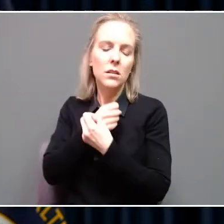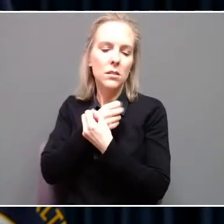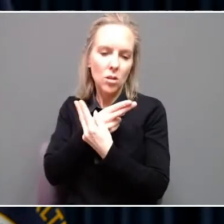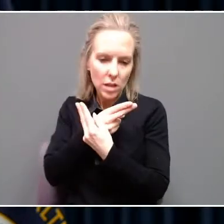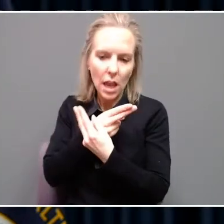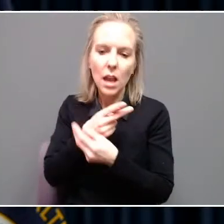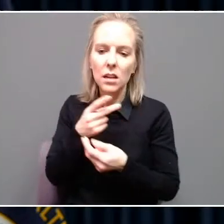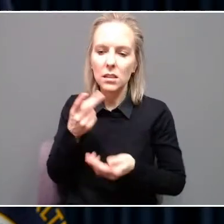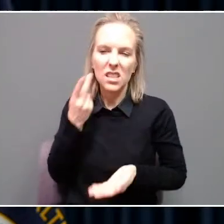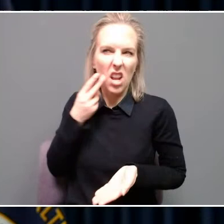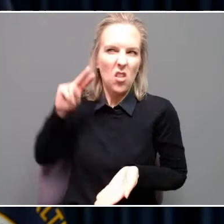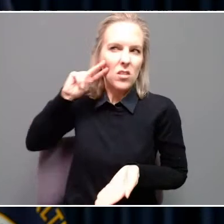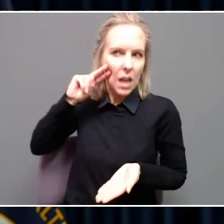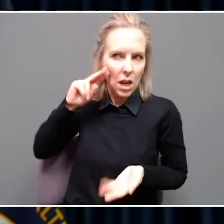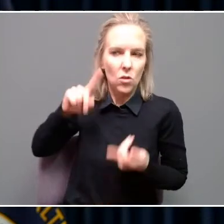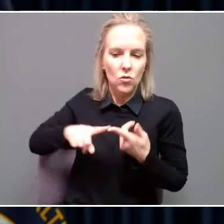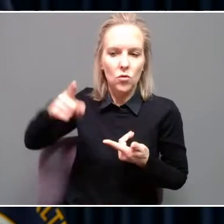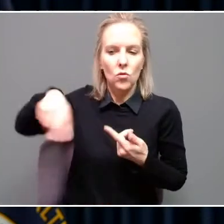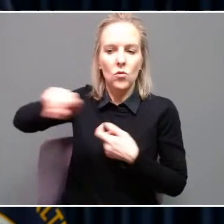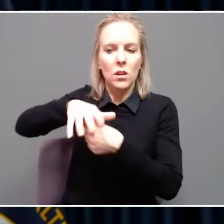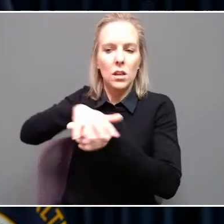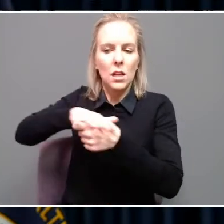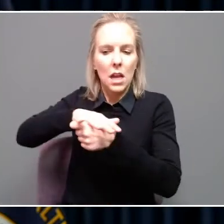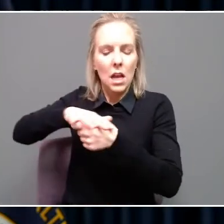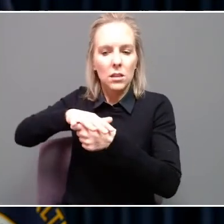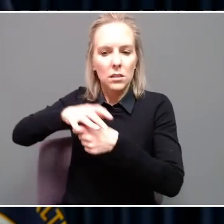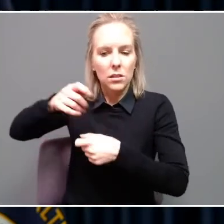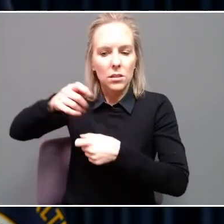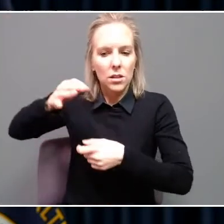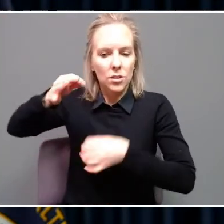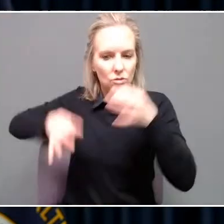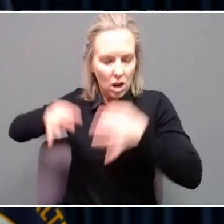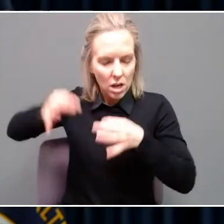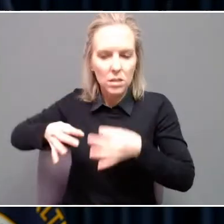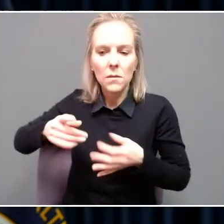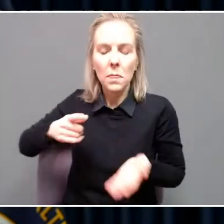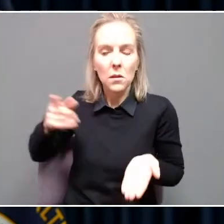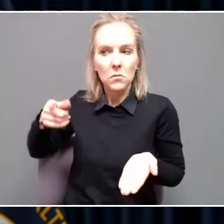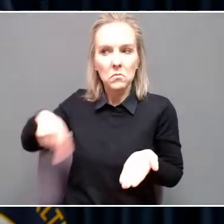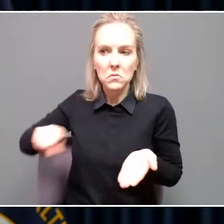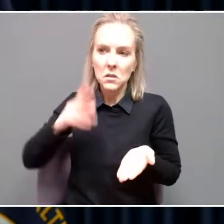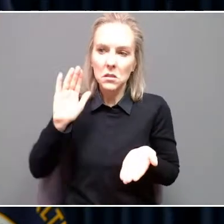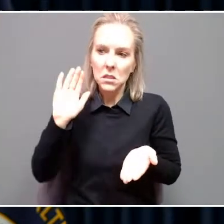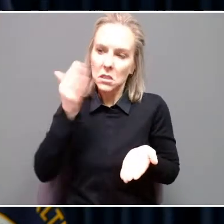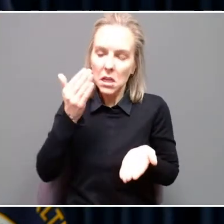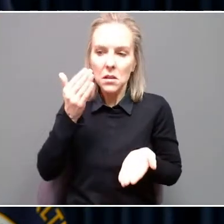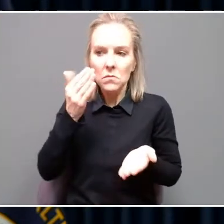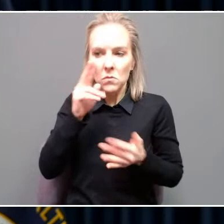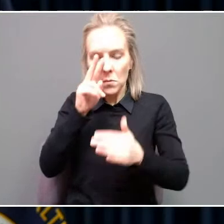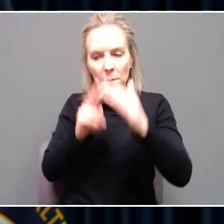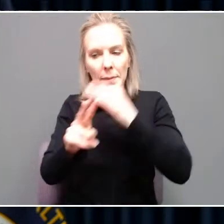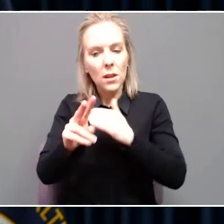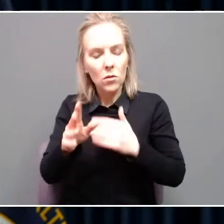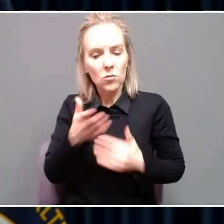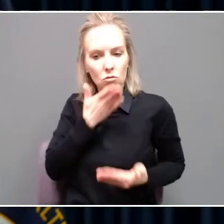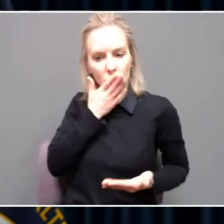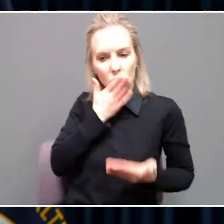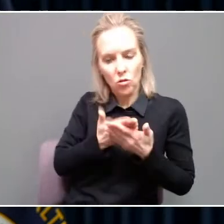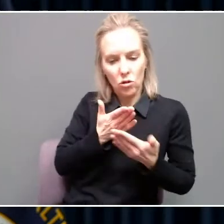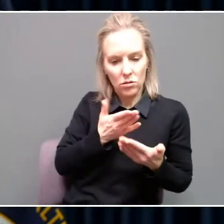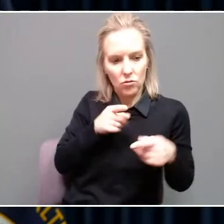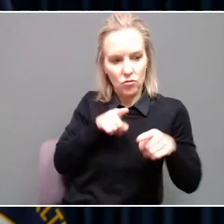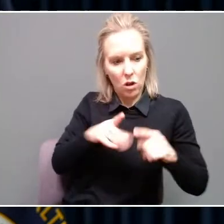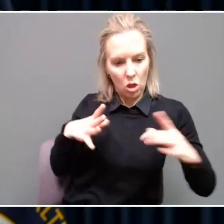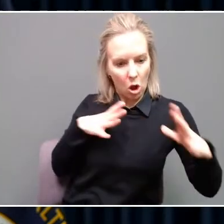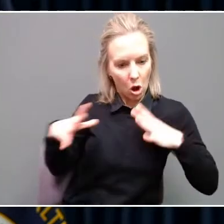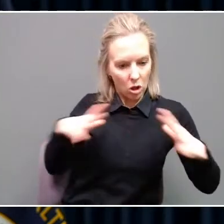day. He's pretty pleased that if we had a post-holiday bump, that it was very